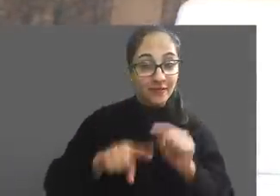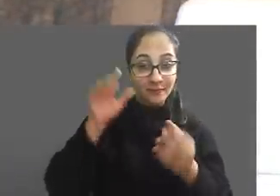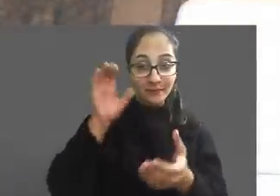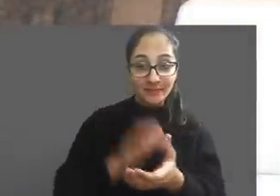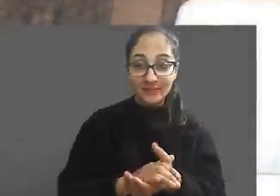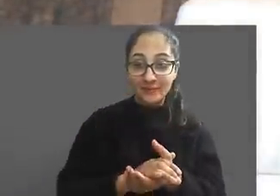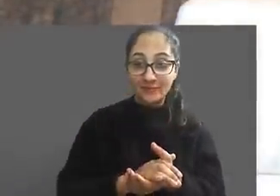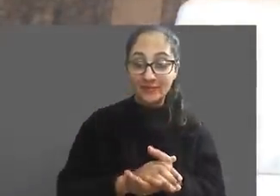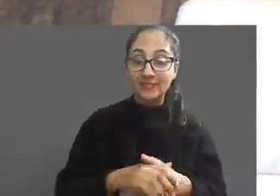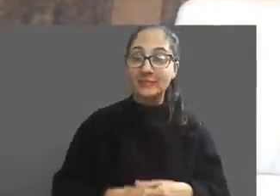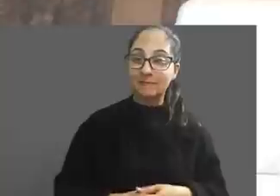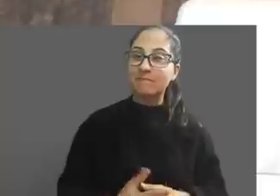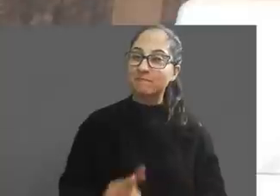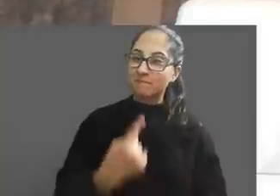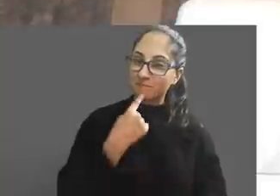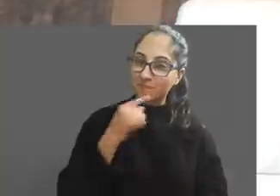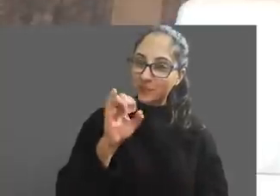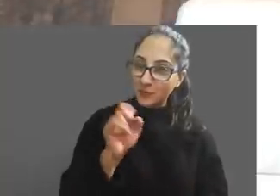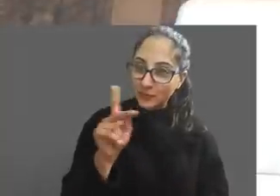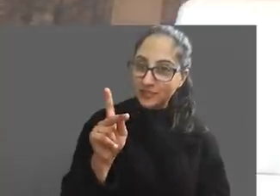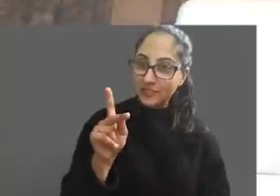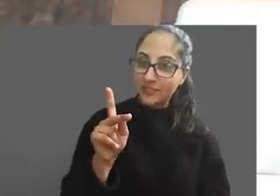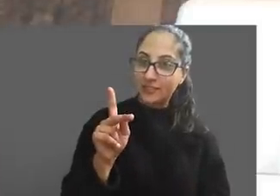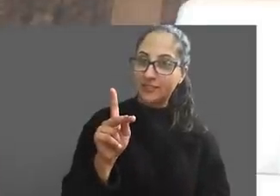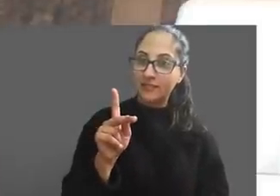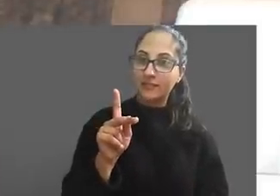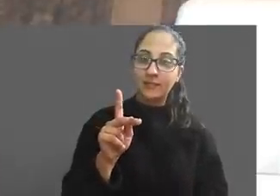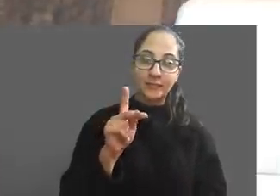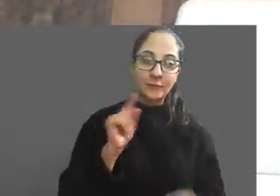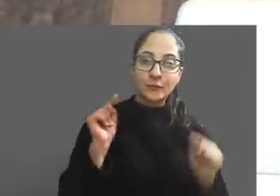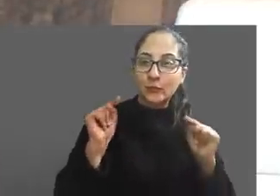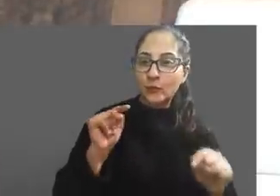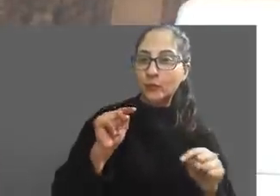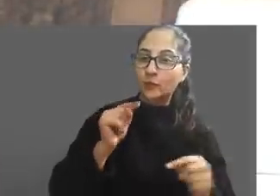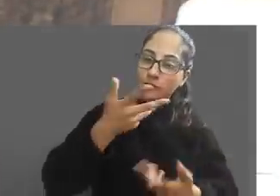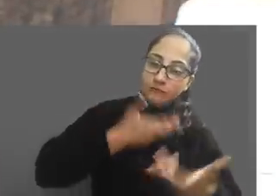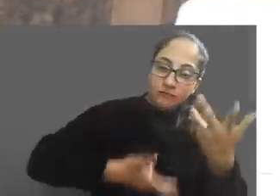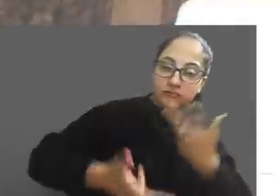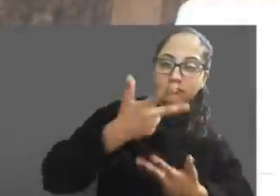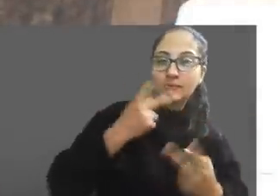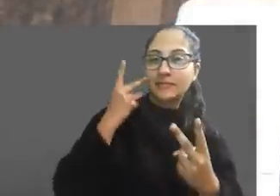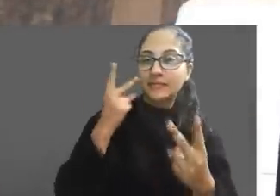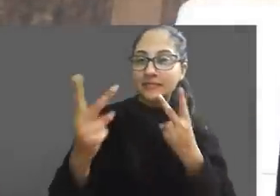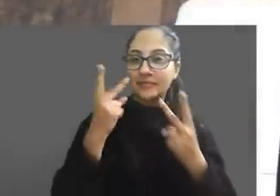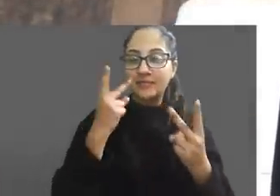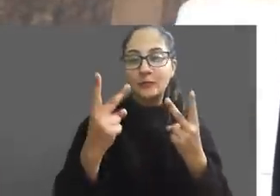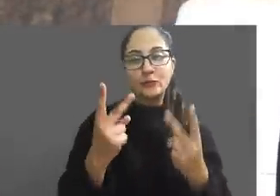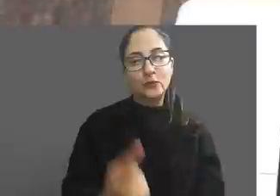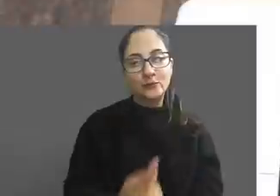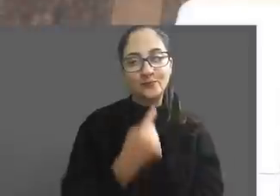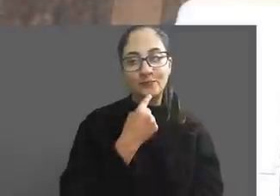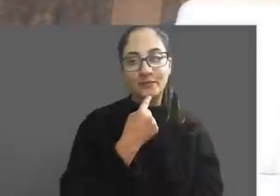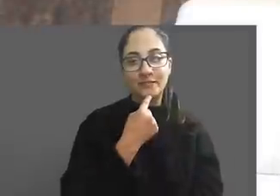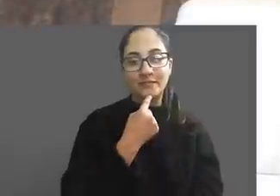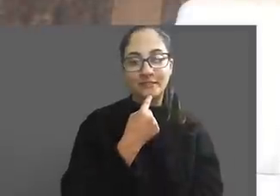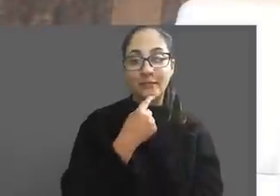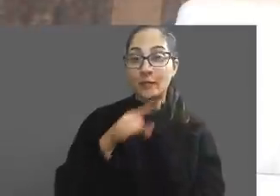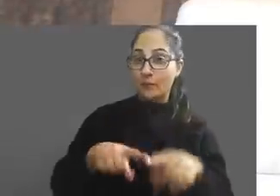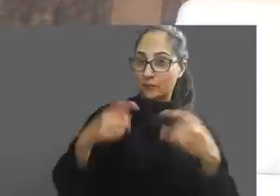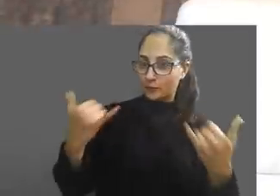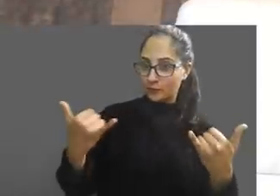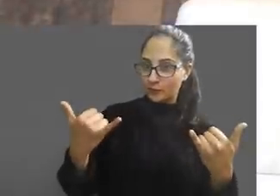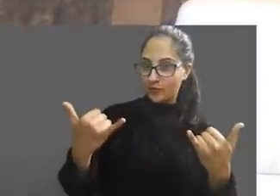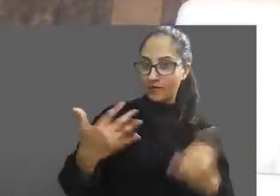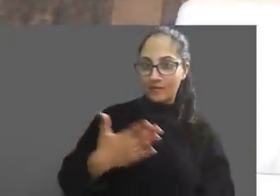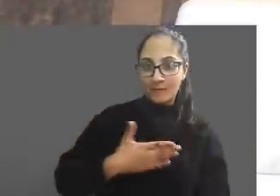of you, I'm really missing the feeling of being in Jamaat Khana and being together with all of you. And because of that, I'm so looking forward